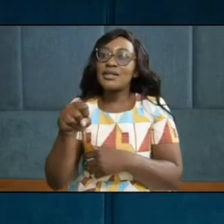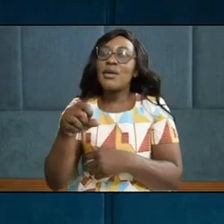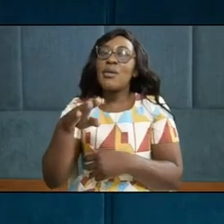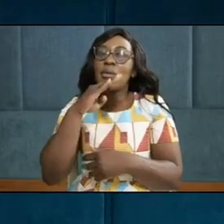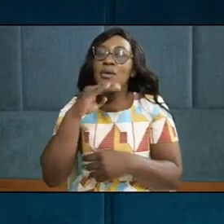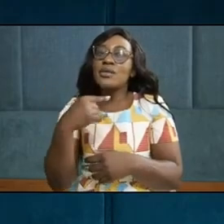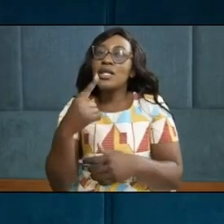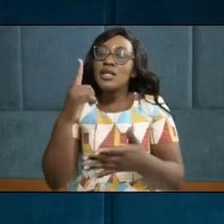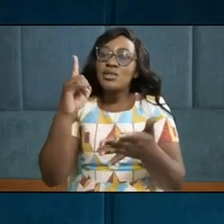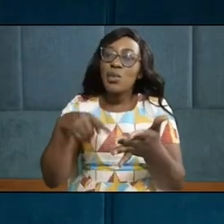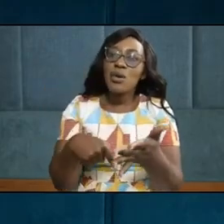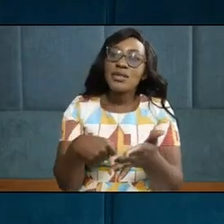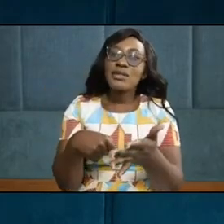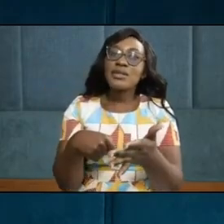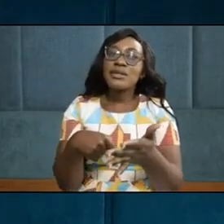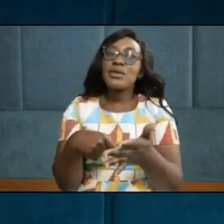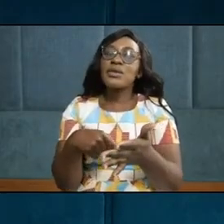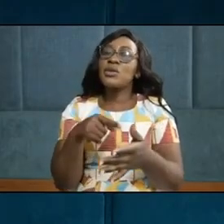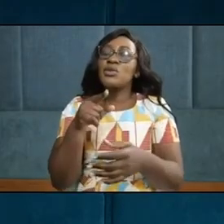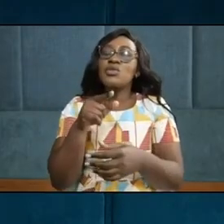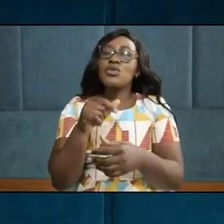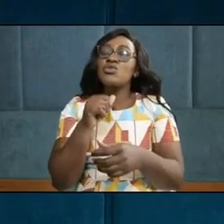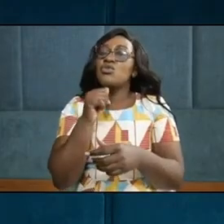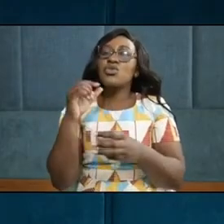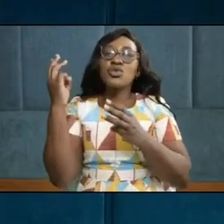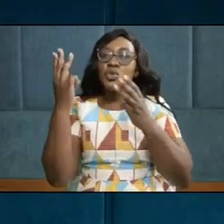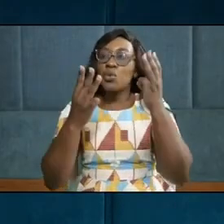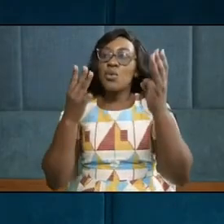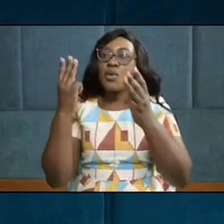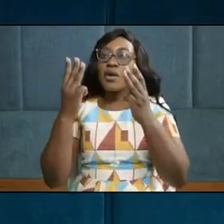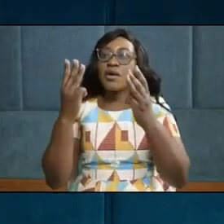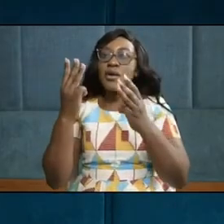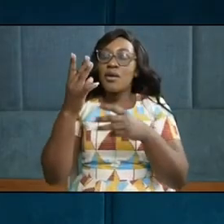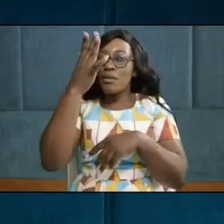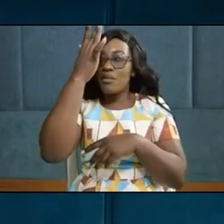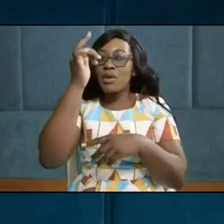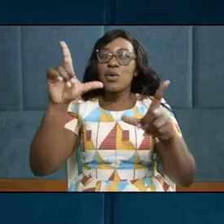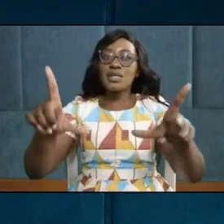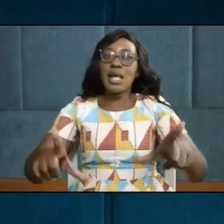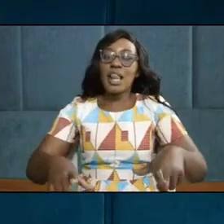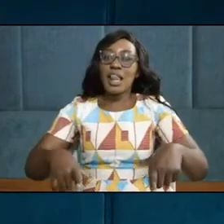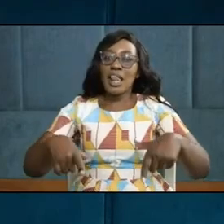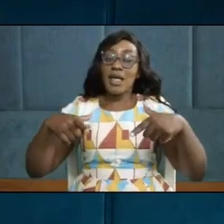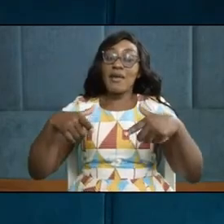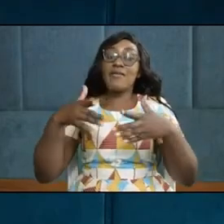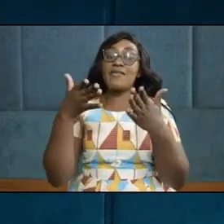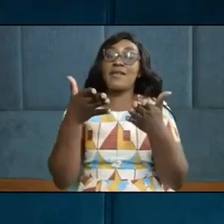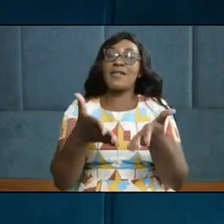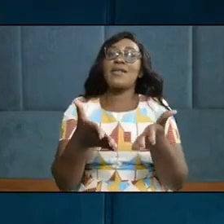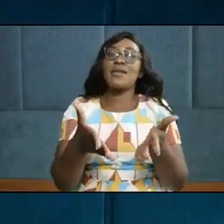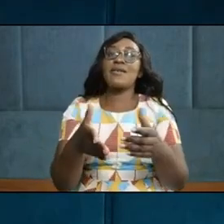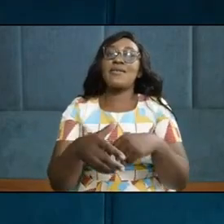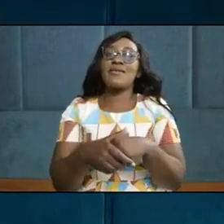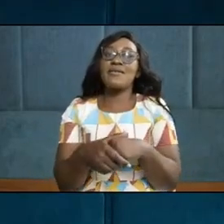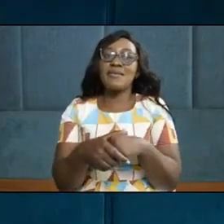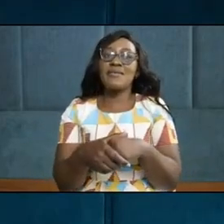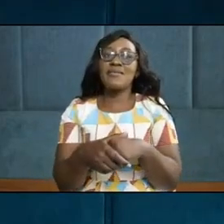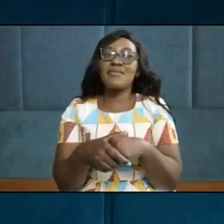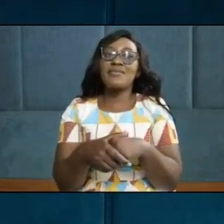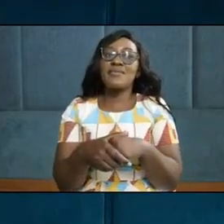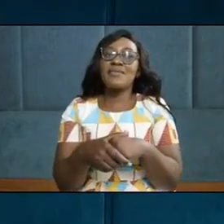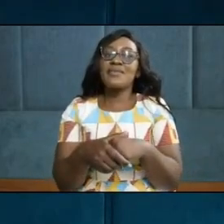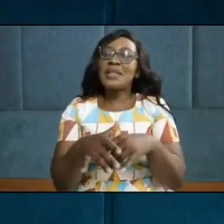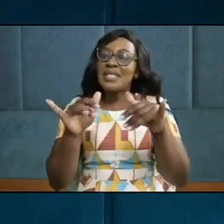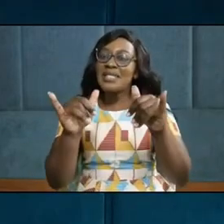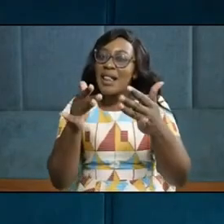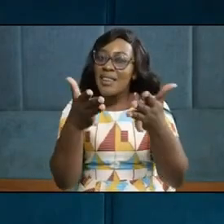Yes. Paul said, do not worry, yes, for his life is still in him. Yes, Paul said he's alive.